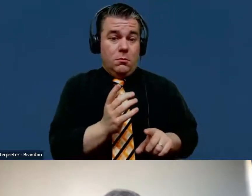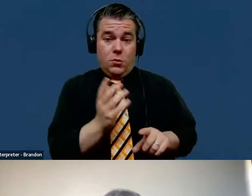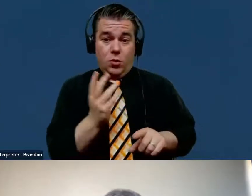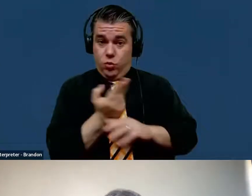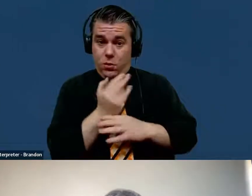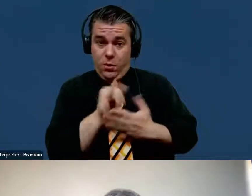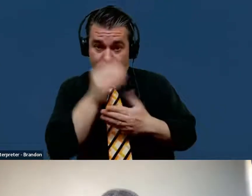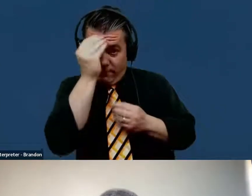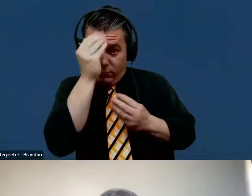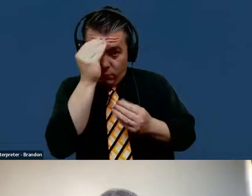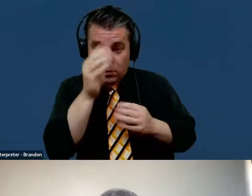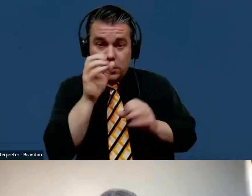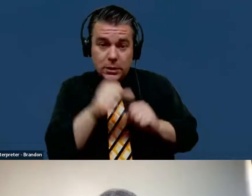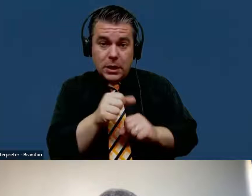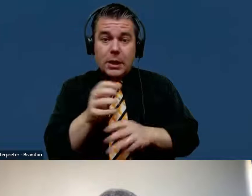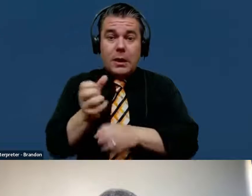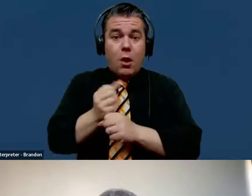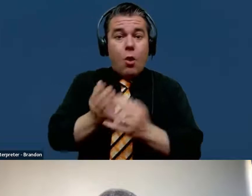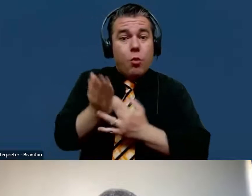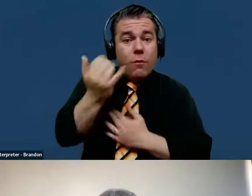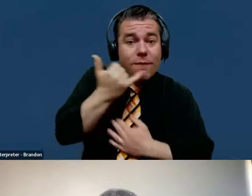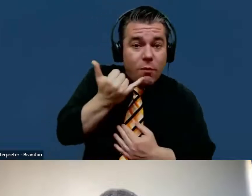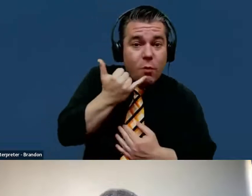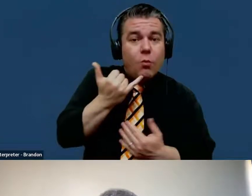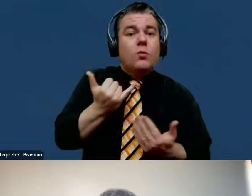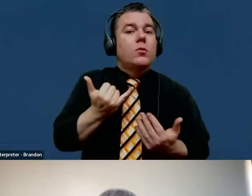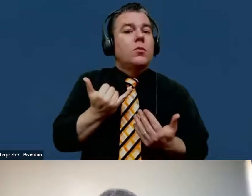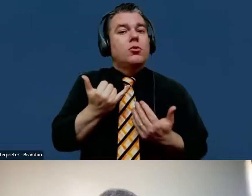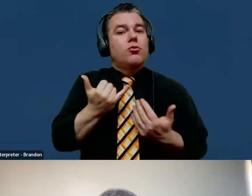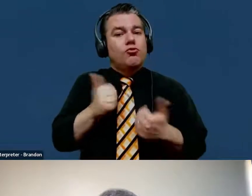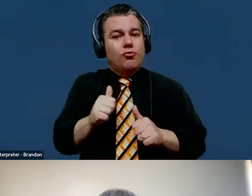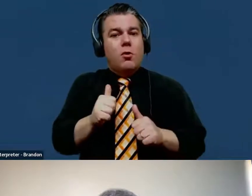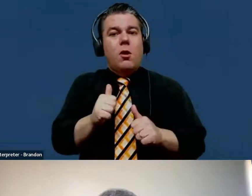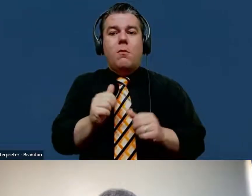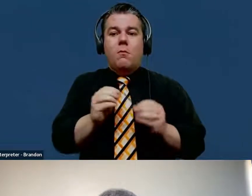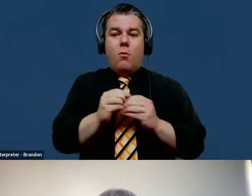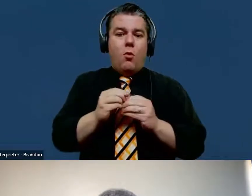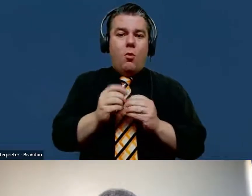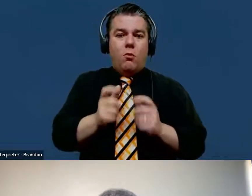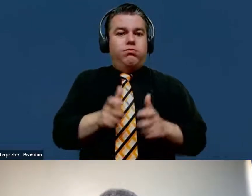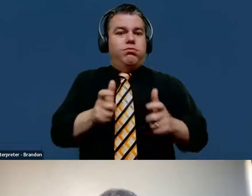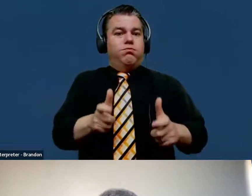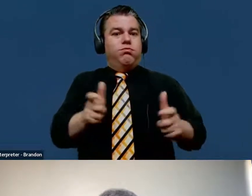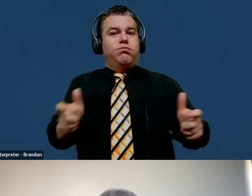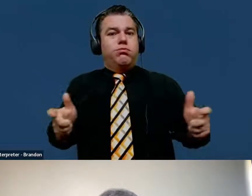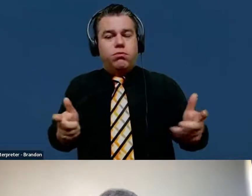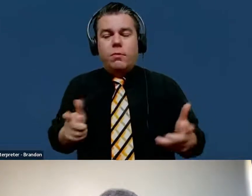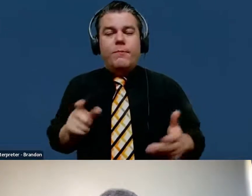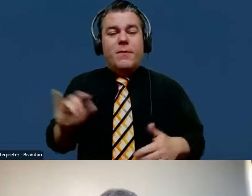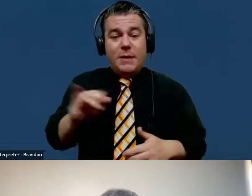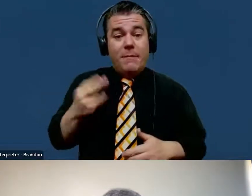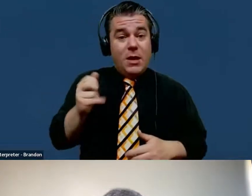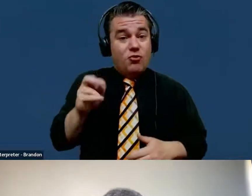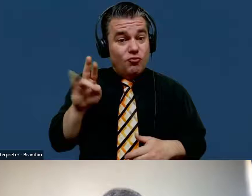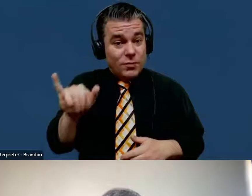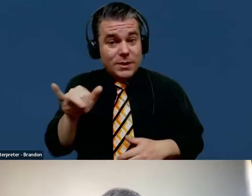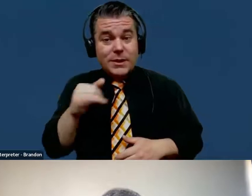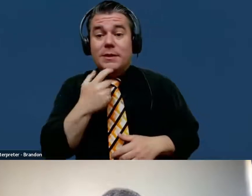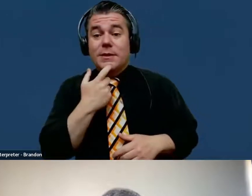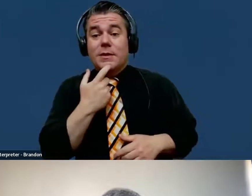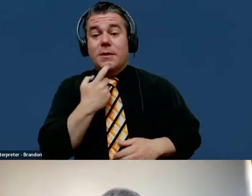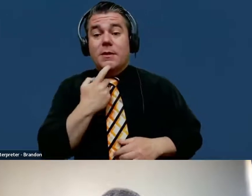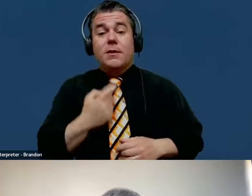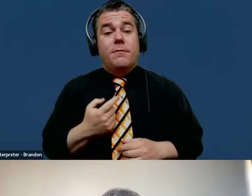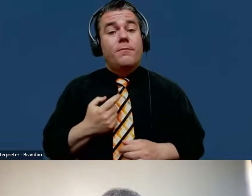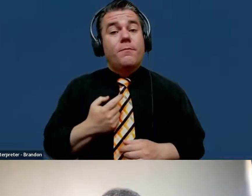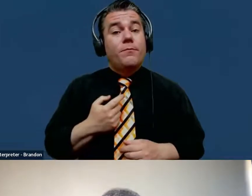the information that they can get through the mobile phones, and scaling up the capacity, bringing them, and Henny was mentioning this,